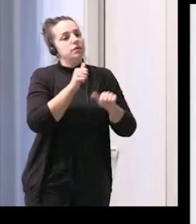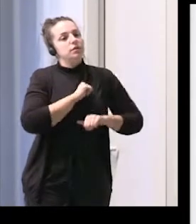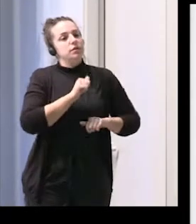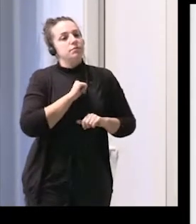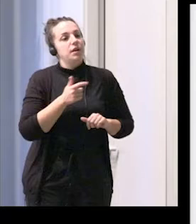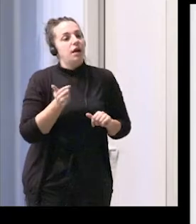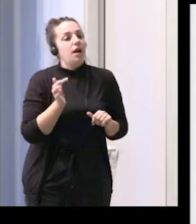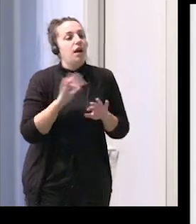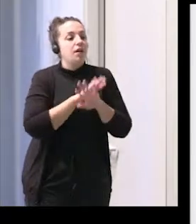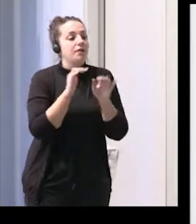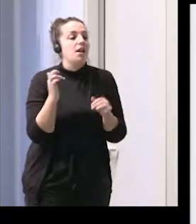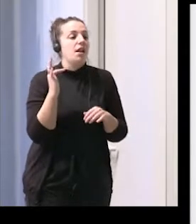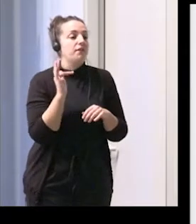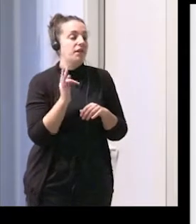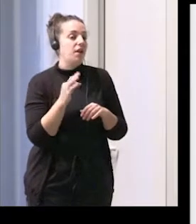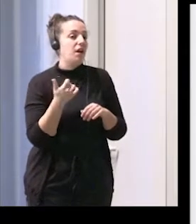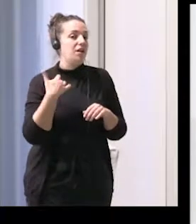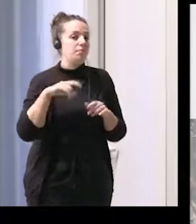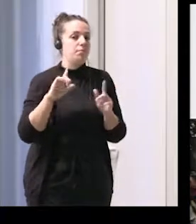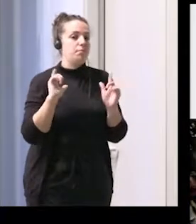will also decrease.